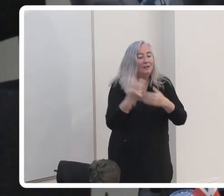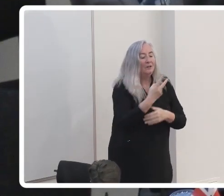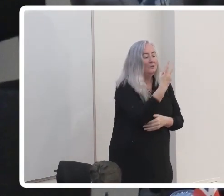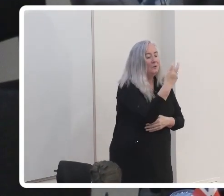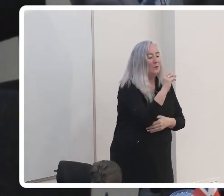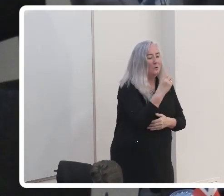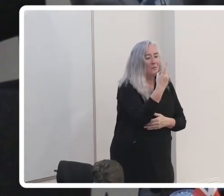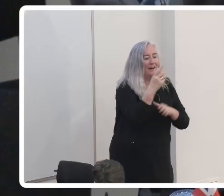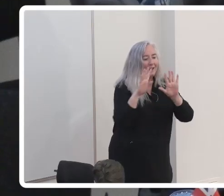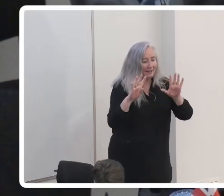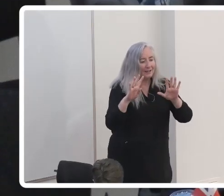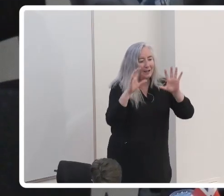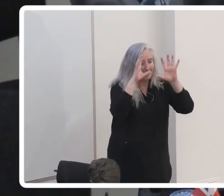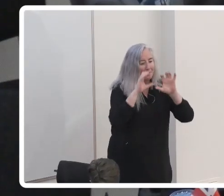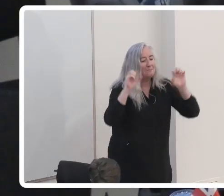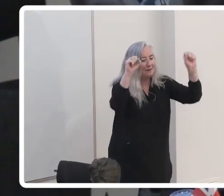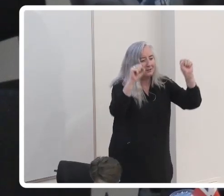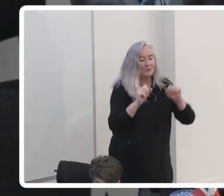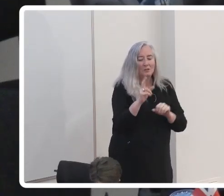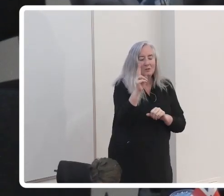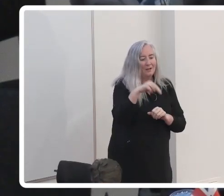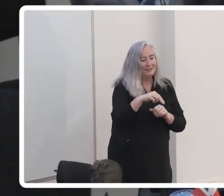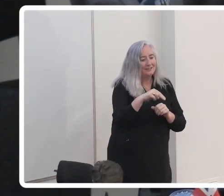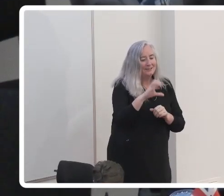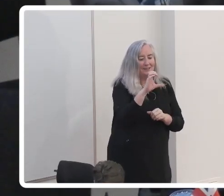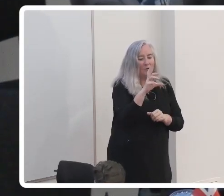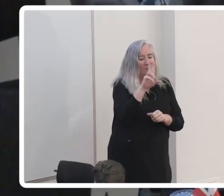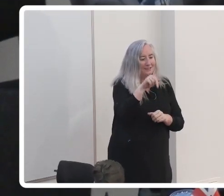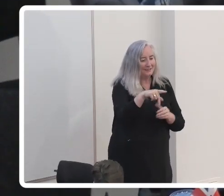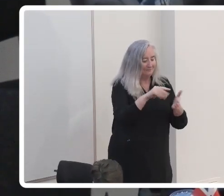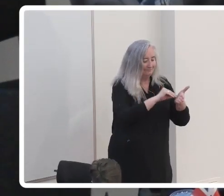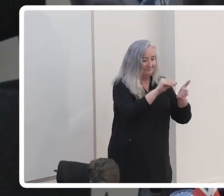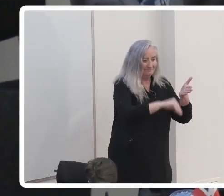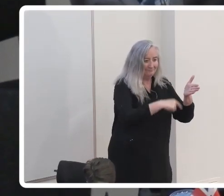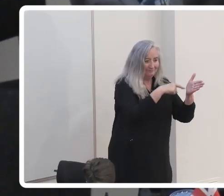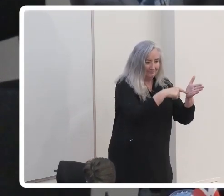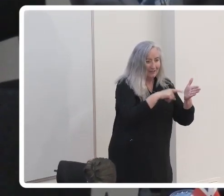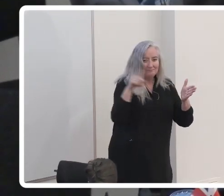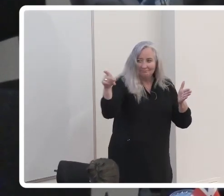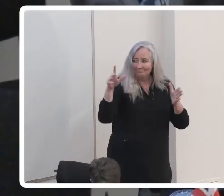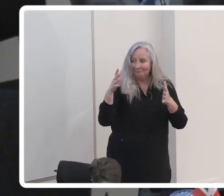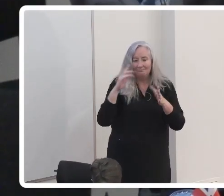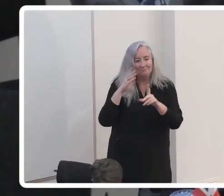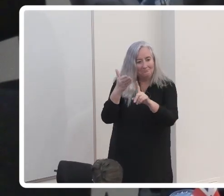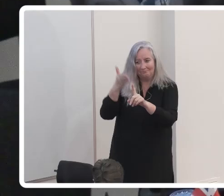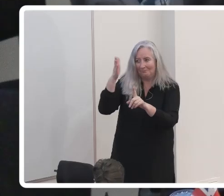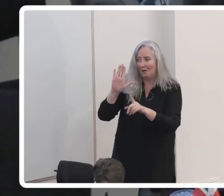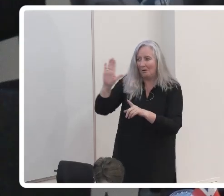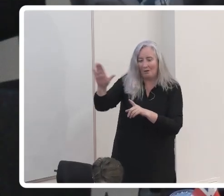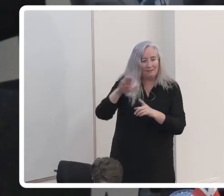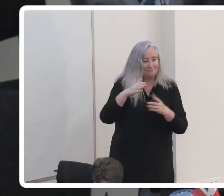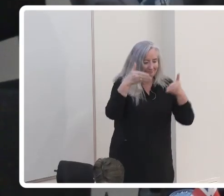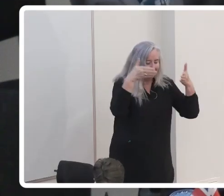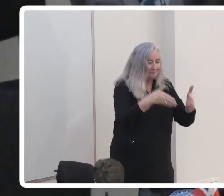title of Ambassador for the UN Convention on the Rights of Persons with Disabilities in recognition of her contributions in the realm of disability